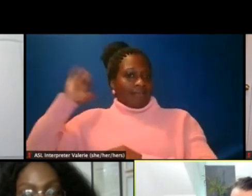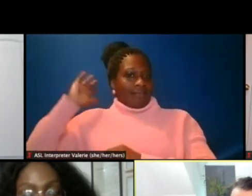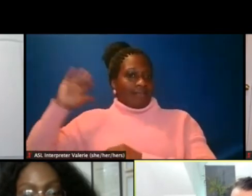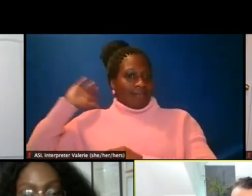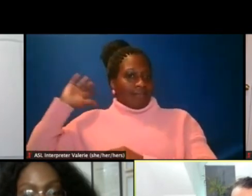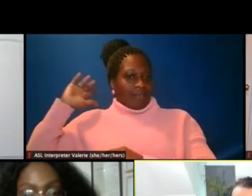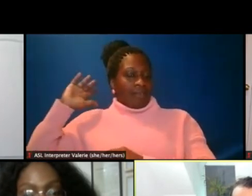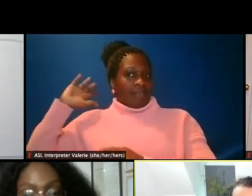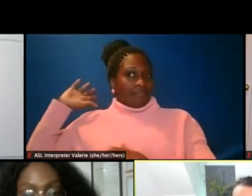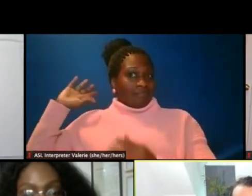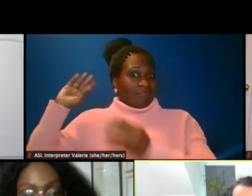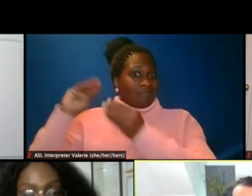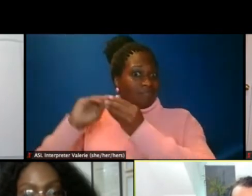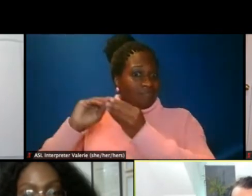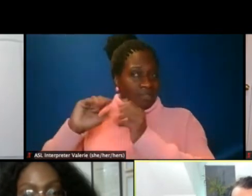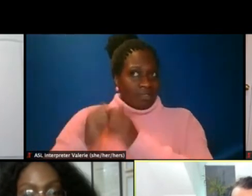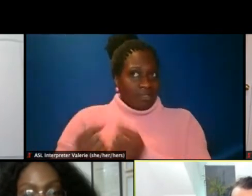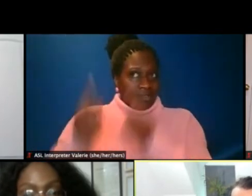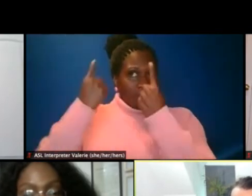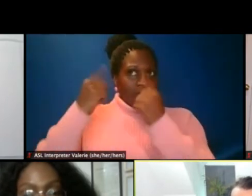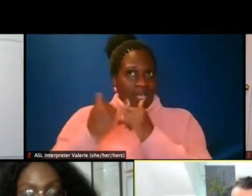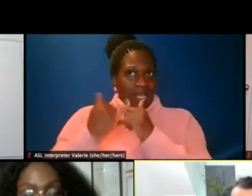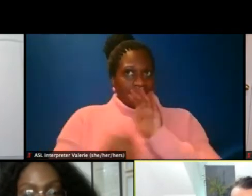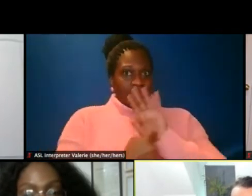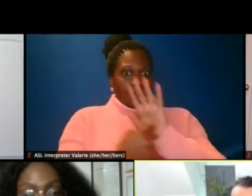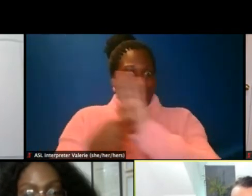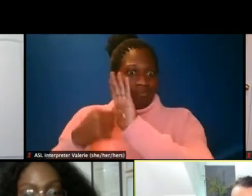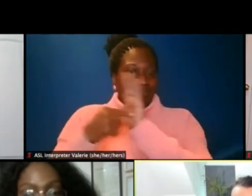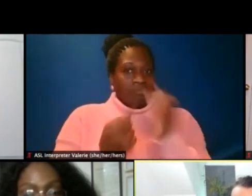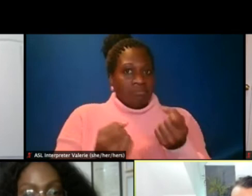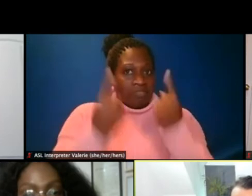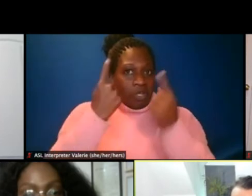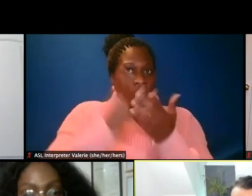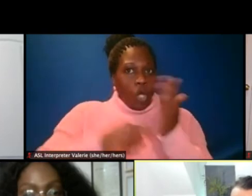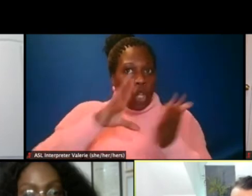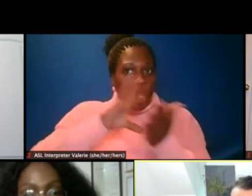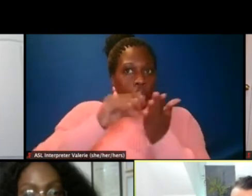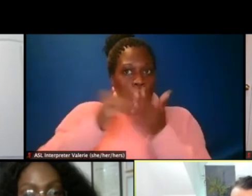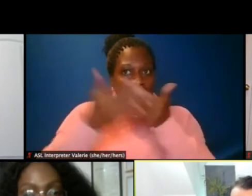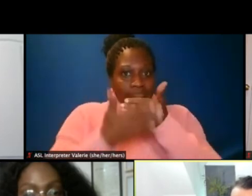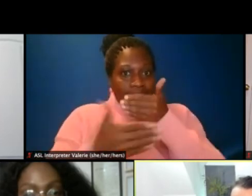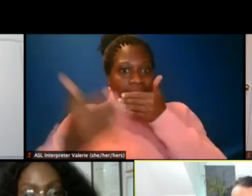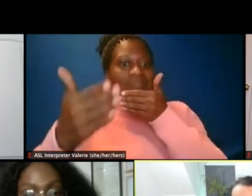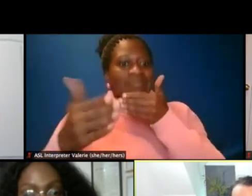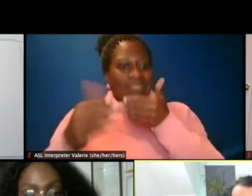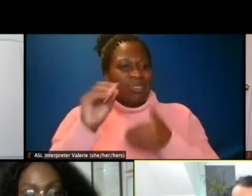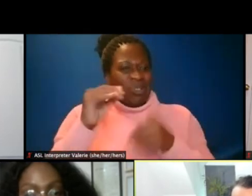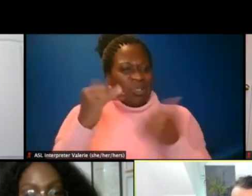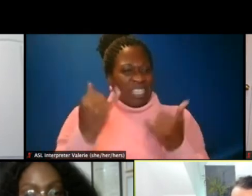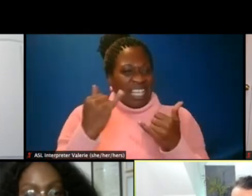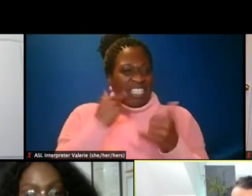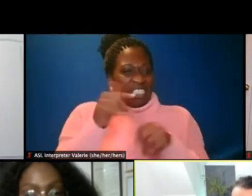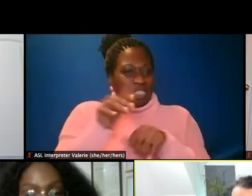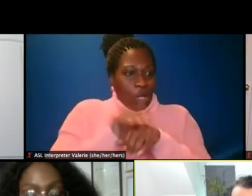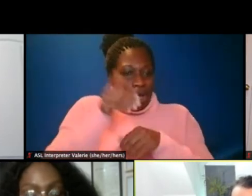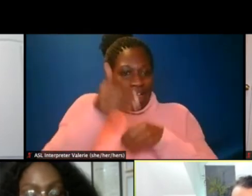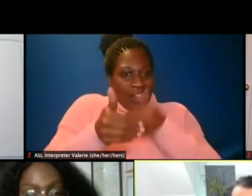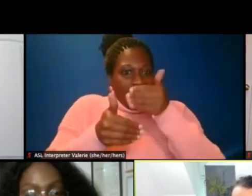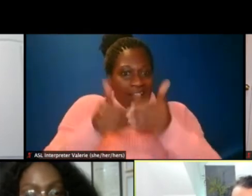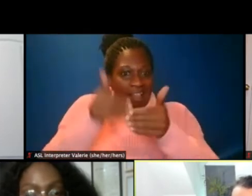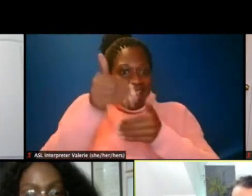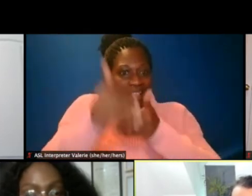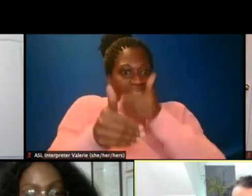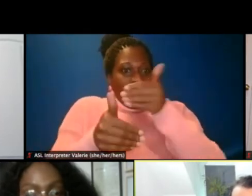to understand how she is now and understand what she's learning today. So it's a very slow process,